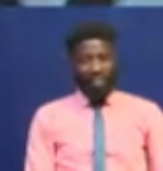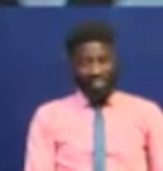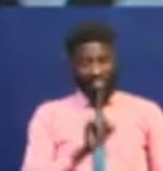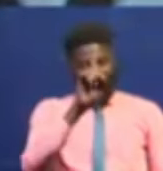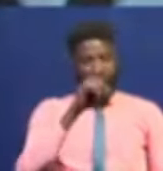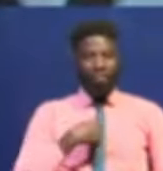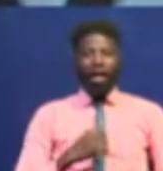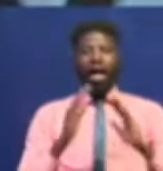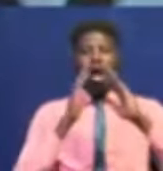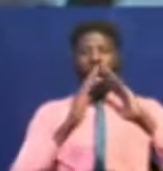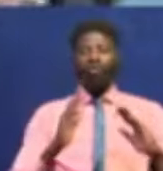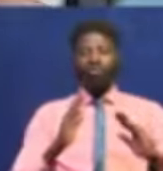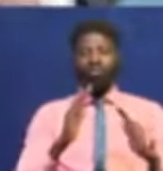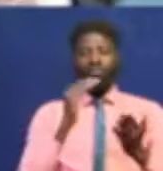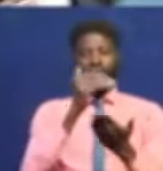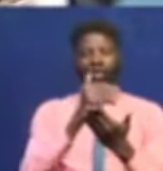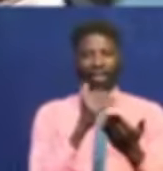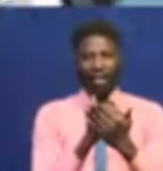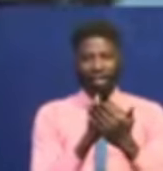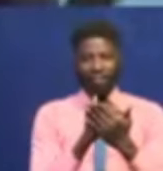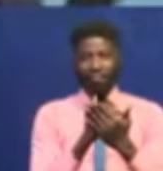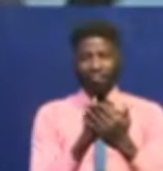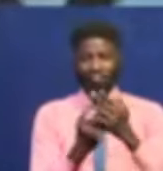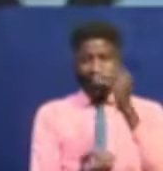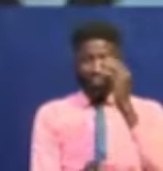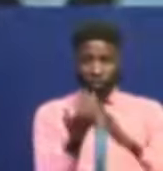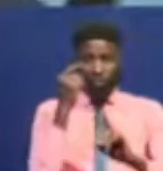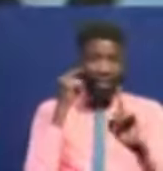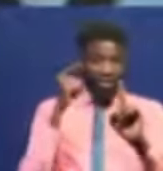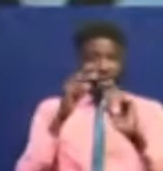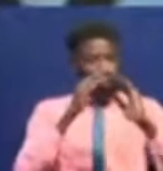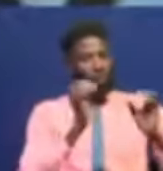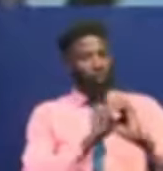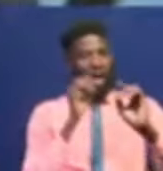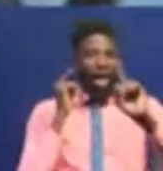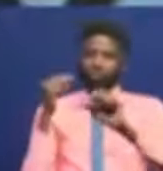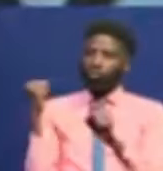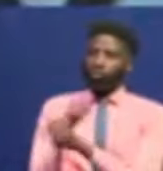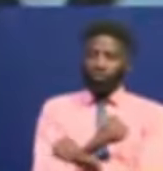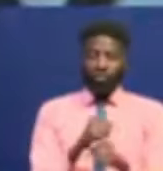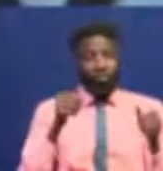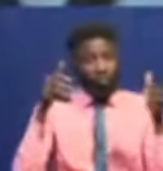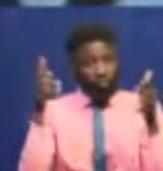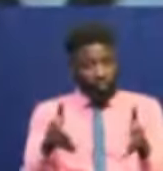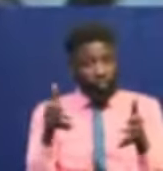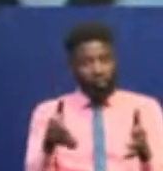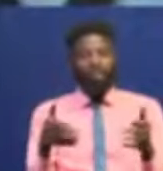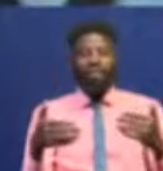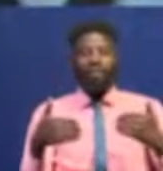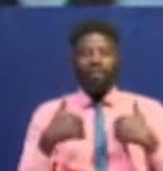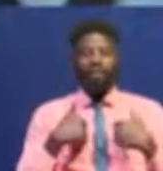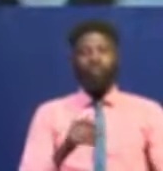program, it was not about the houses. It was about the jobs. Today, as I talk to you, Linus, we